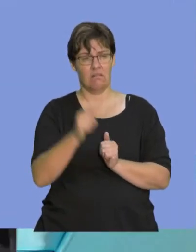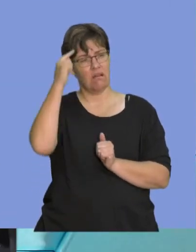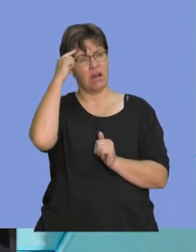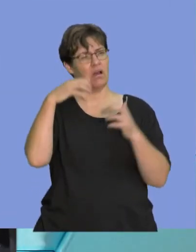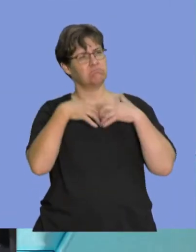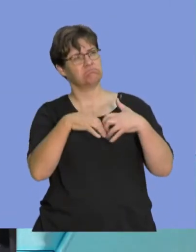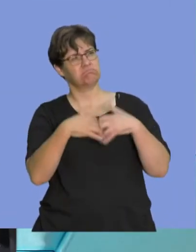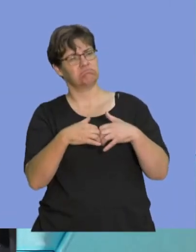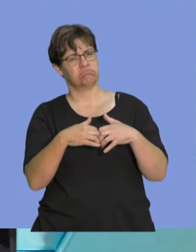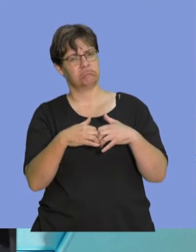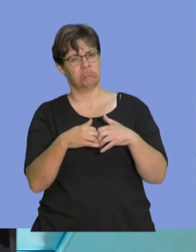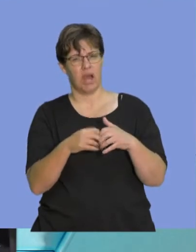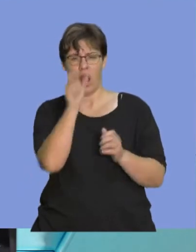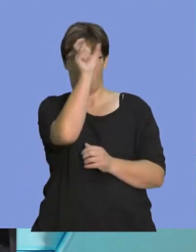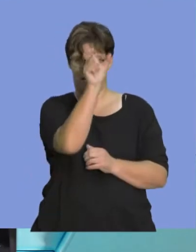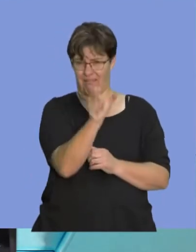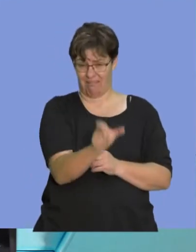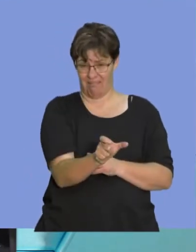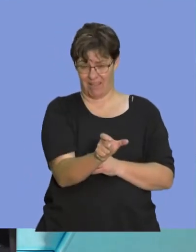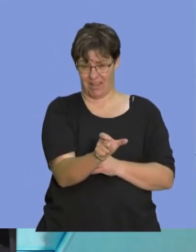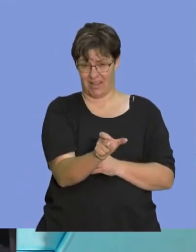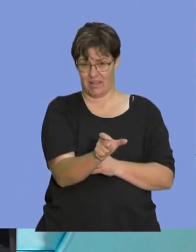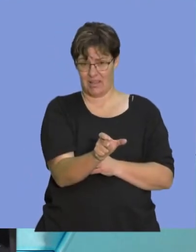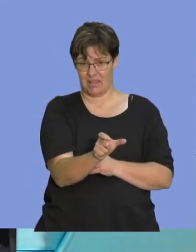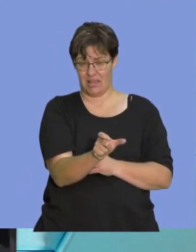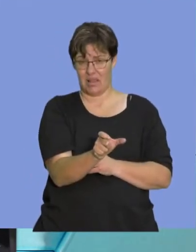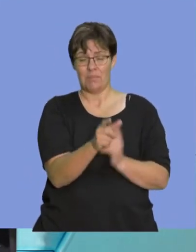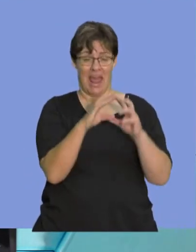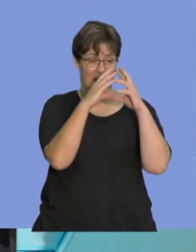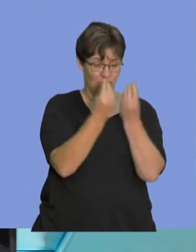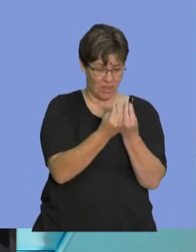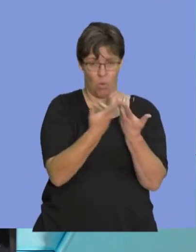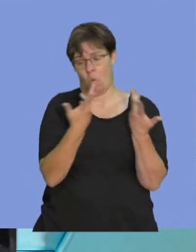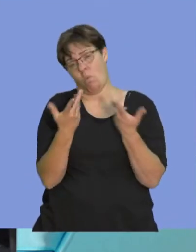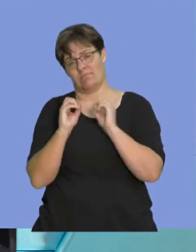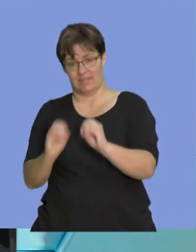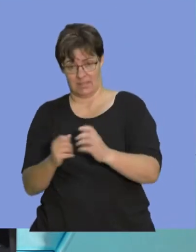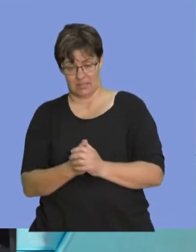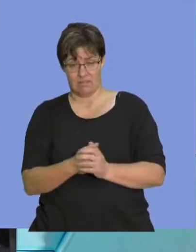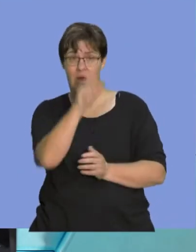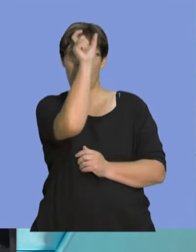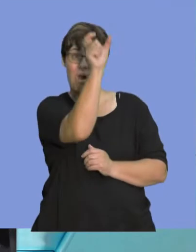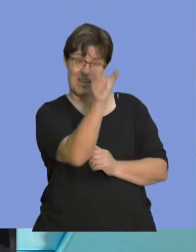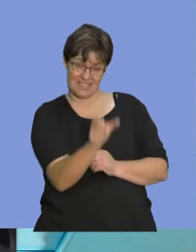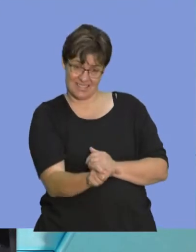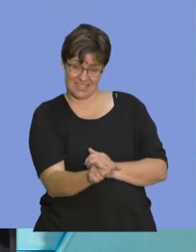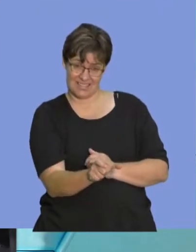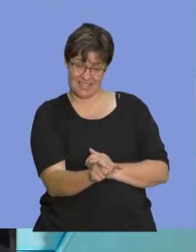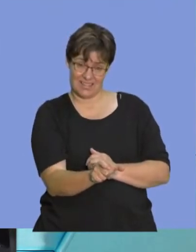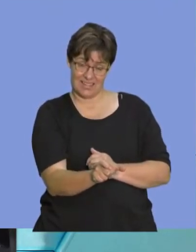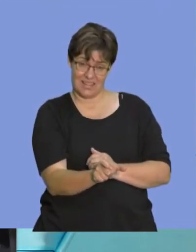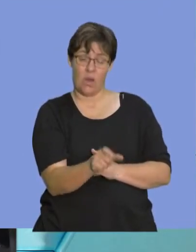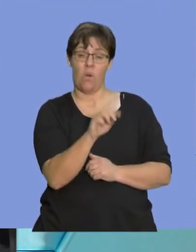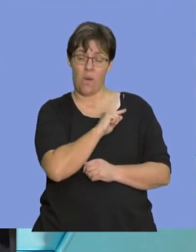of the keywords in terms of the terminology, it's all or nothing. Now, the terminology, actually,